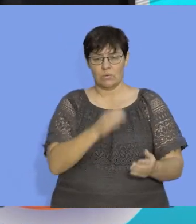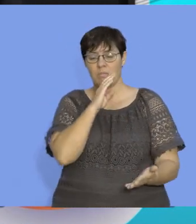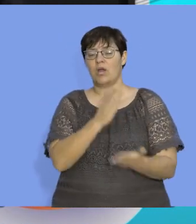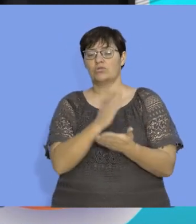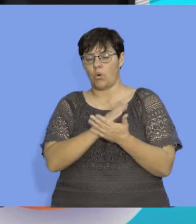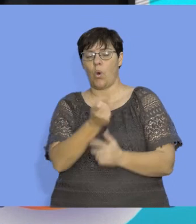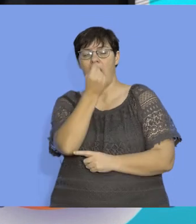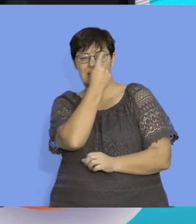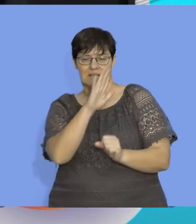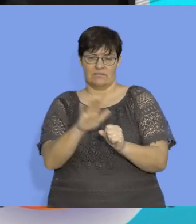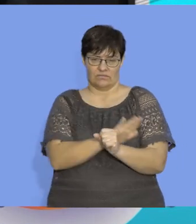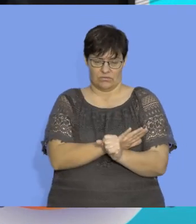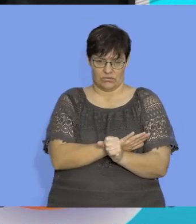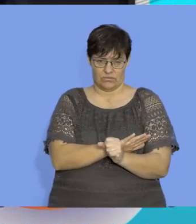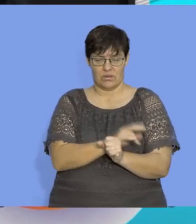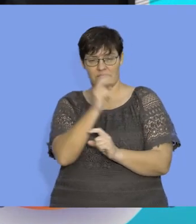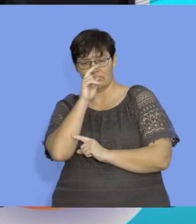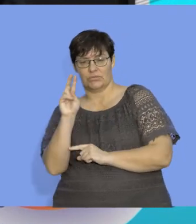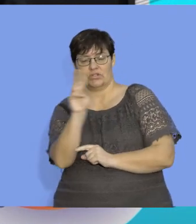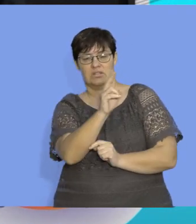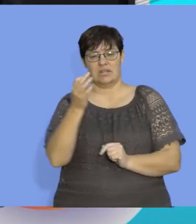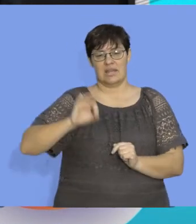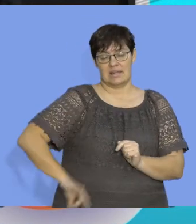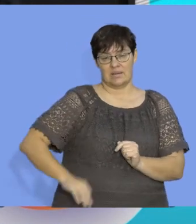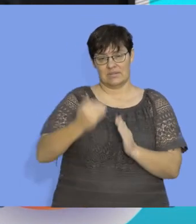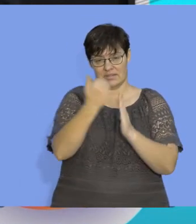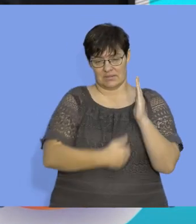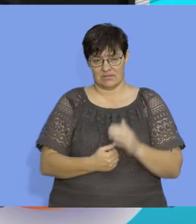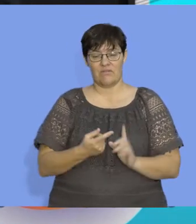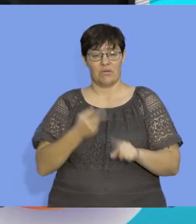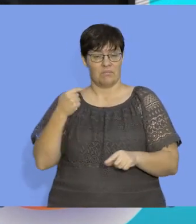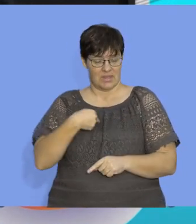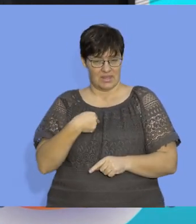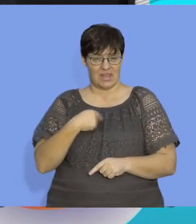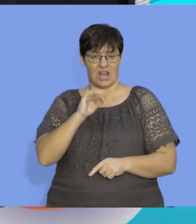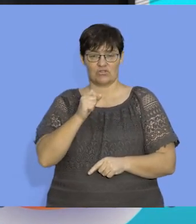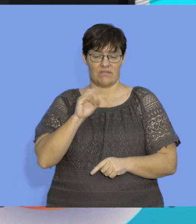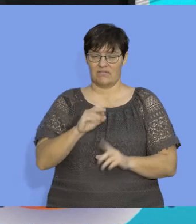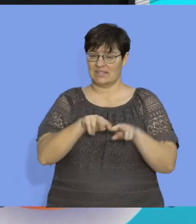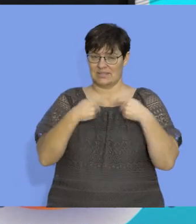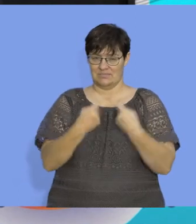understand the projected income statement. From me, Ashraf Patel, and the team,